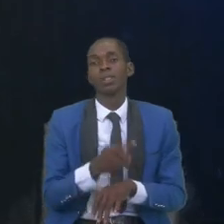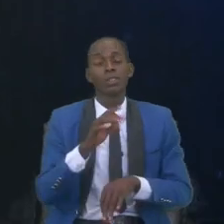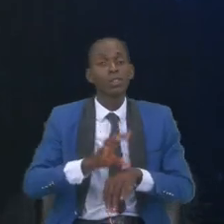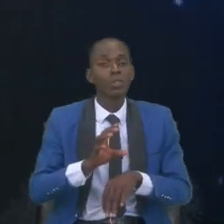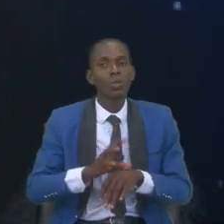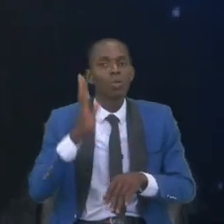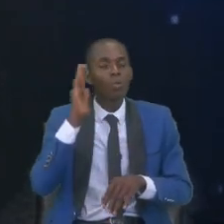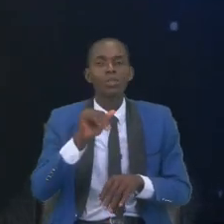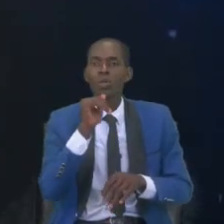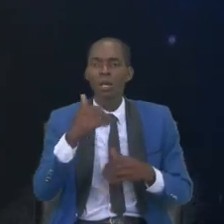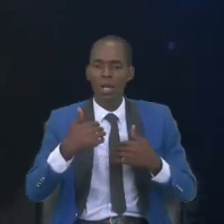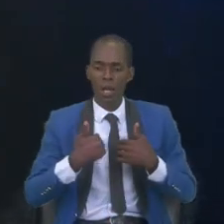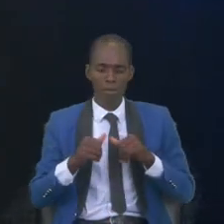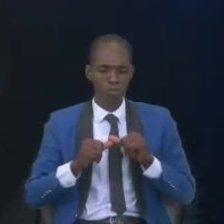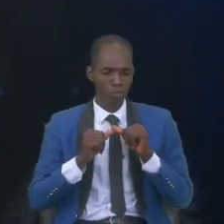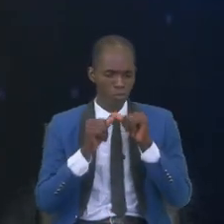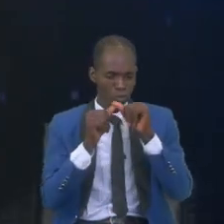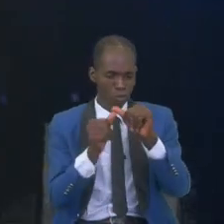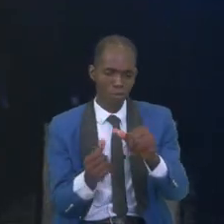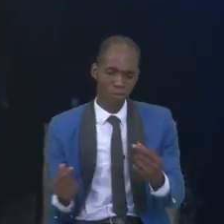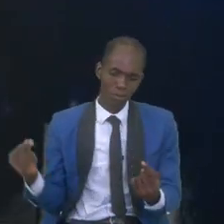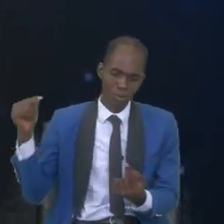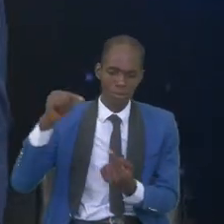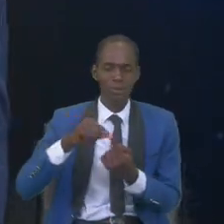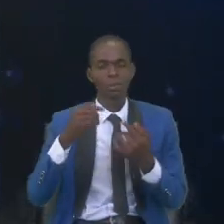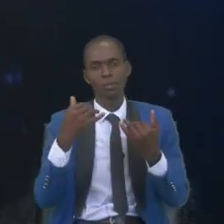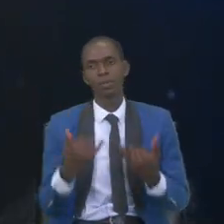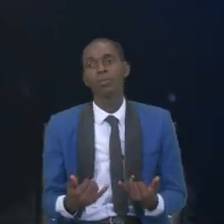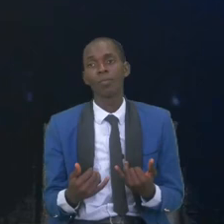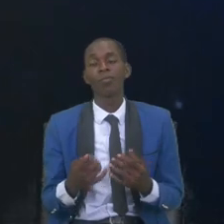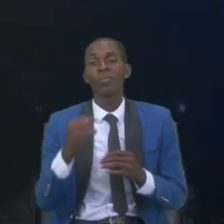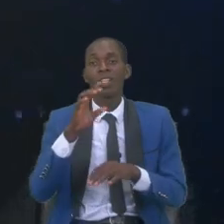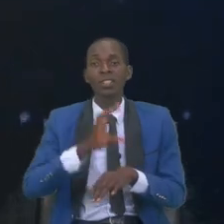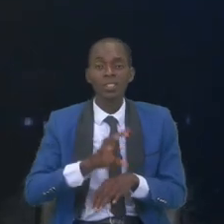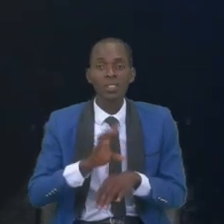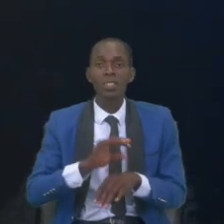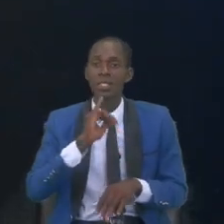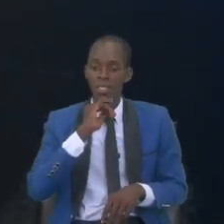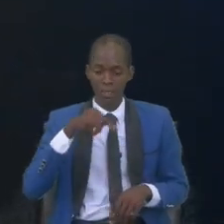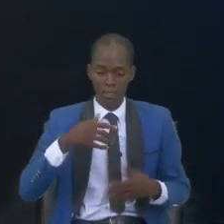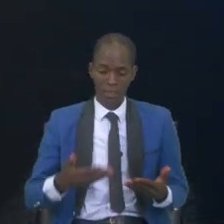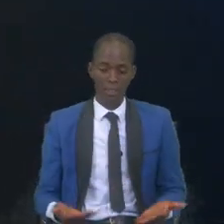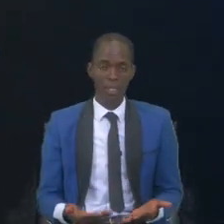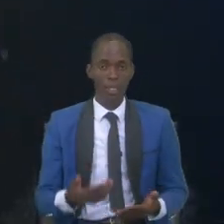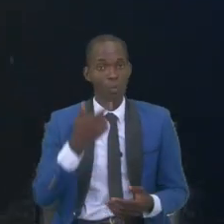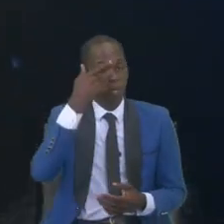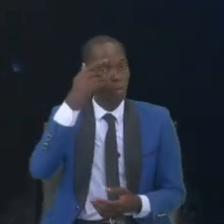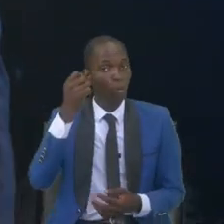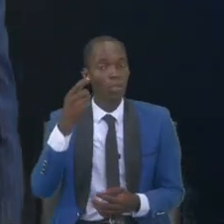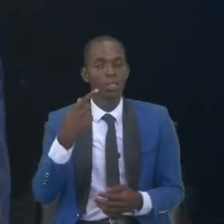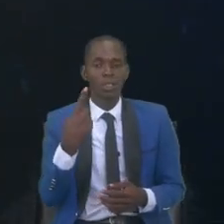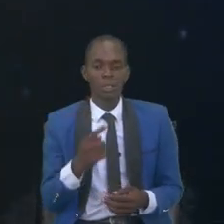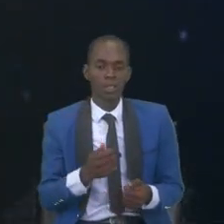have carried on until this moment. The church is here because those